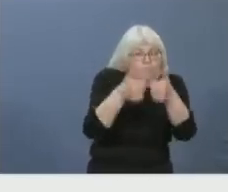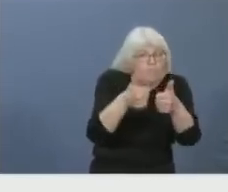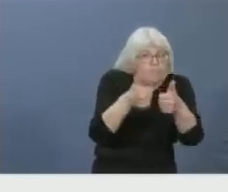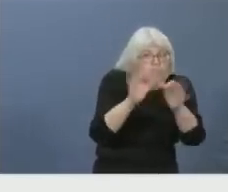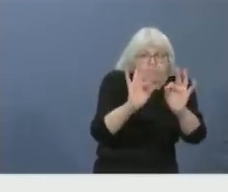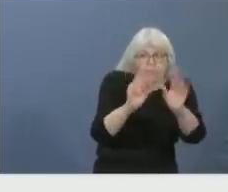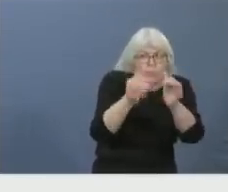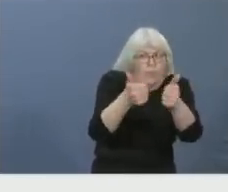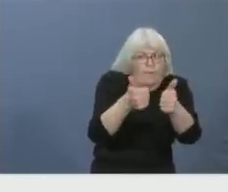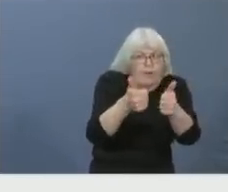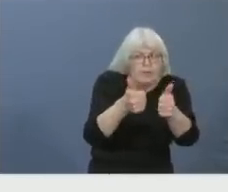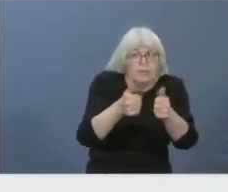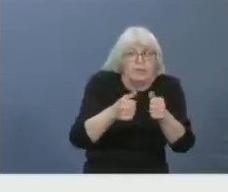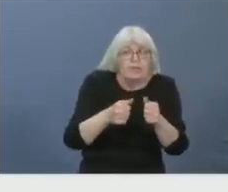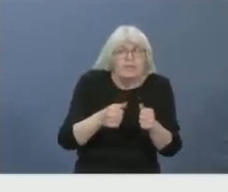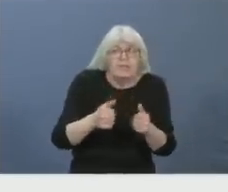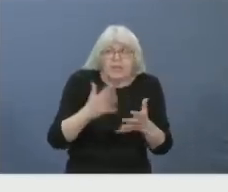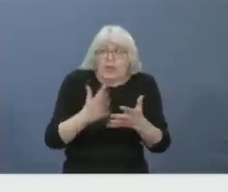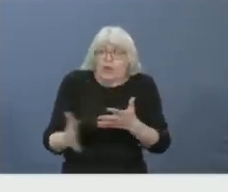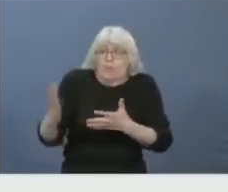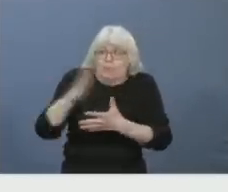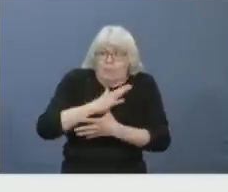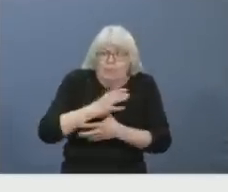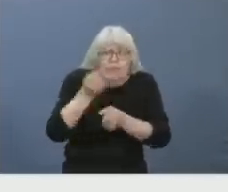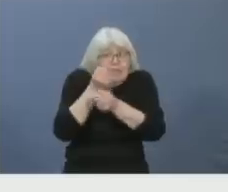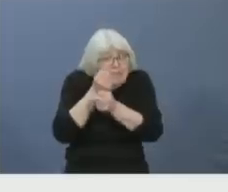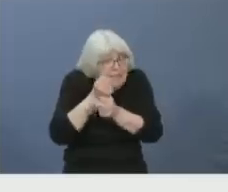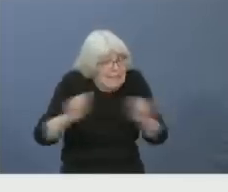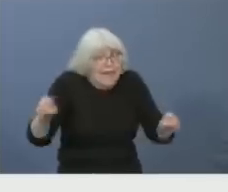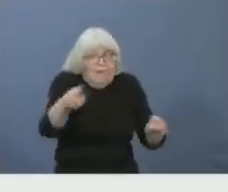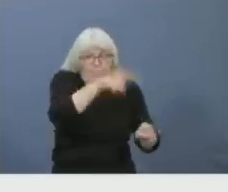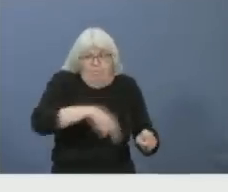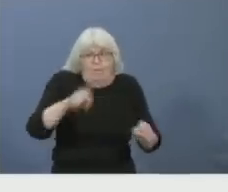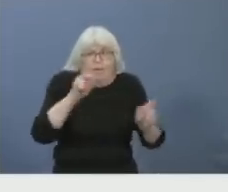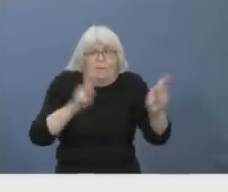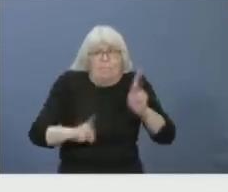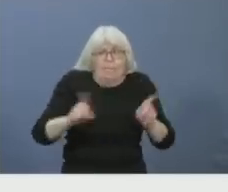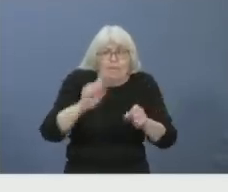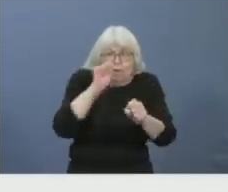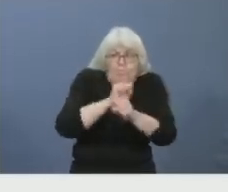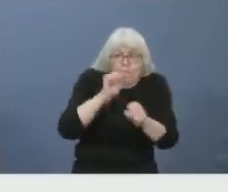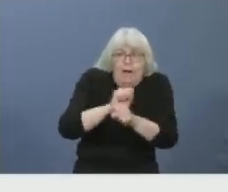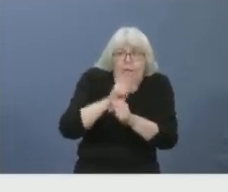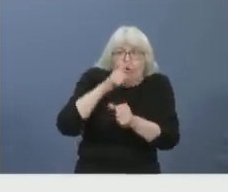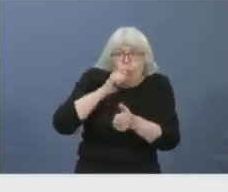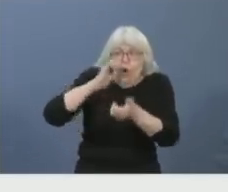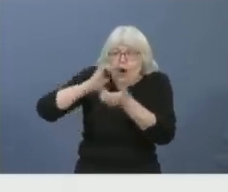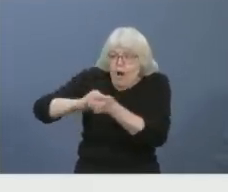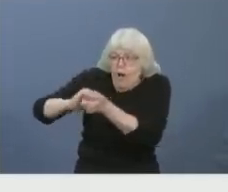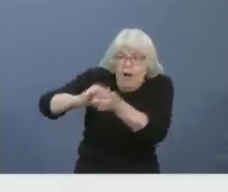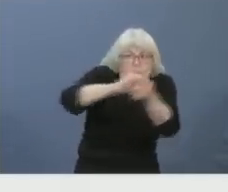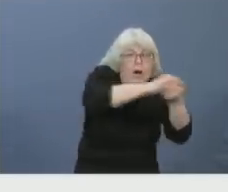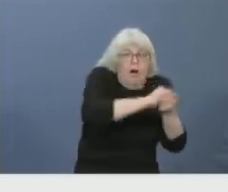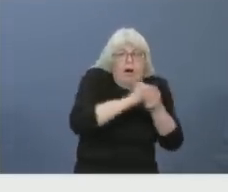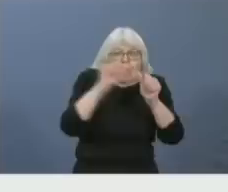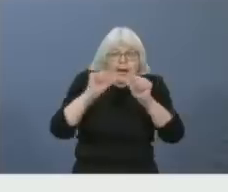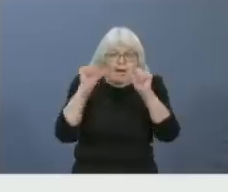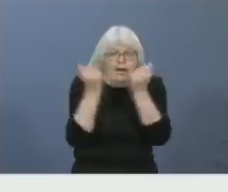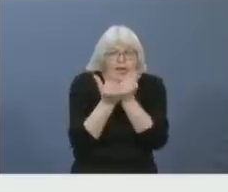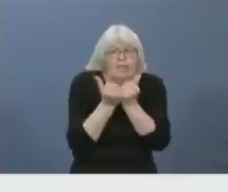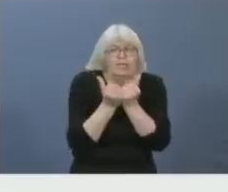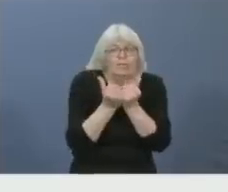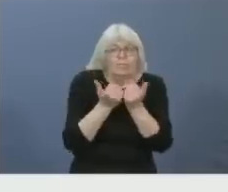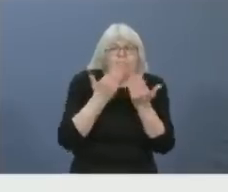responders is our top priority, and we'll continue to work with all partner agencies and stakeholders as the response to these wildfires continues. Thank you.